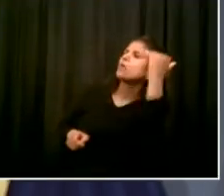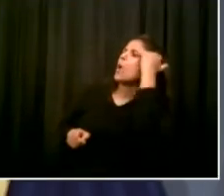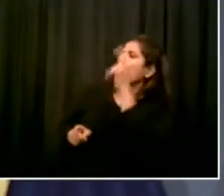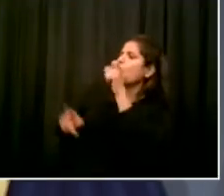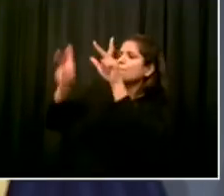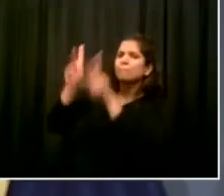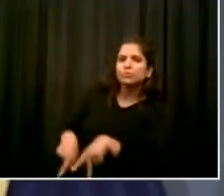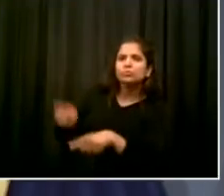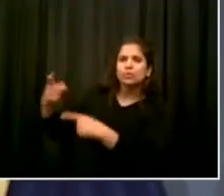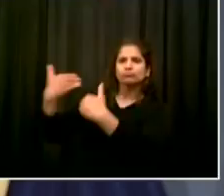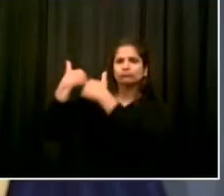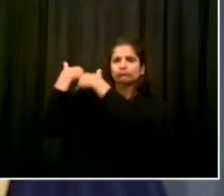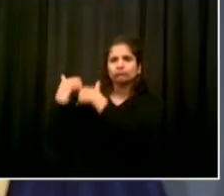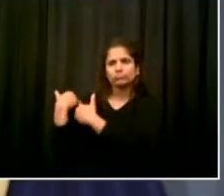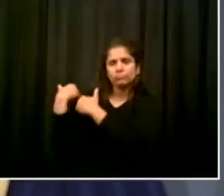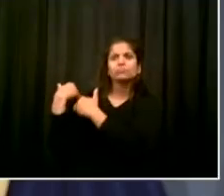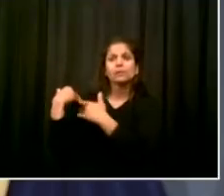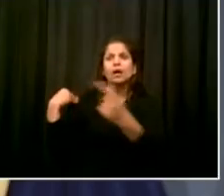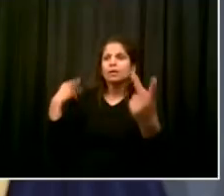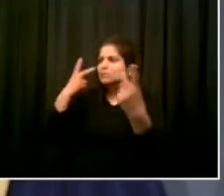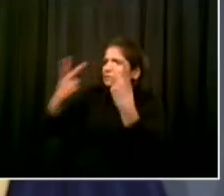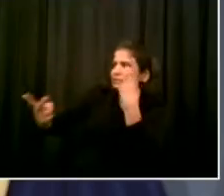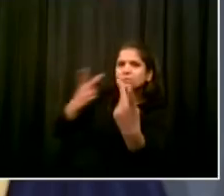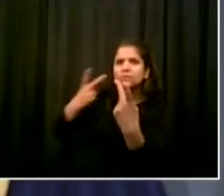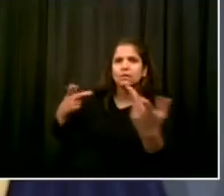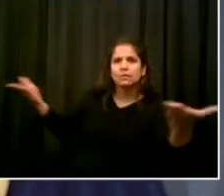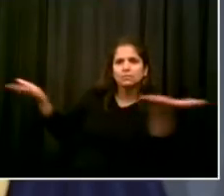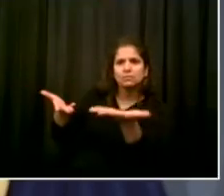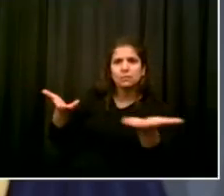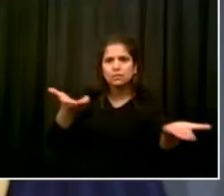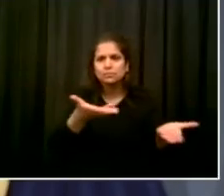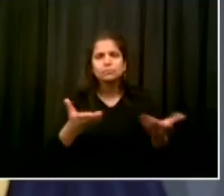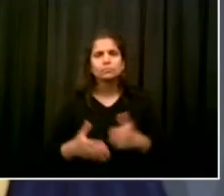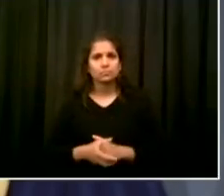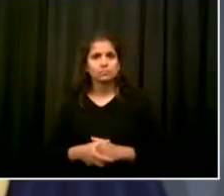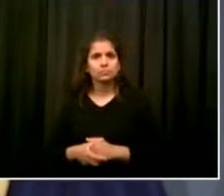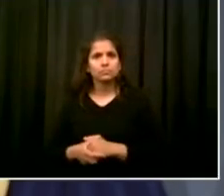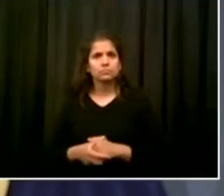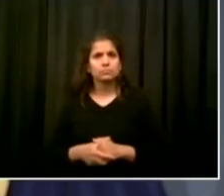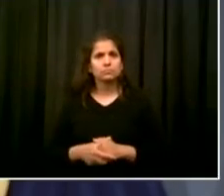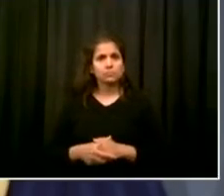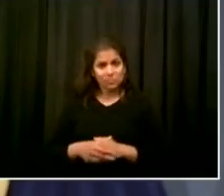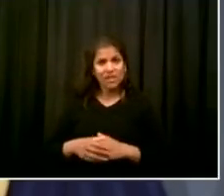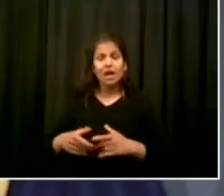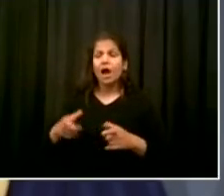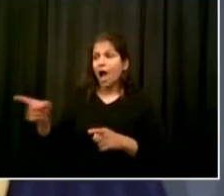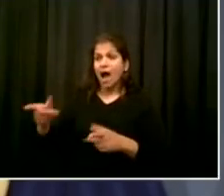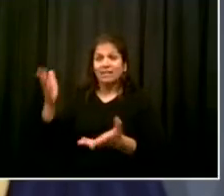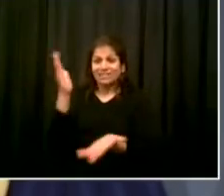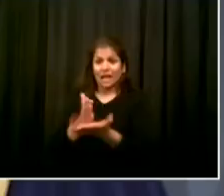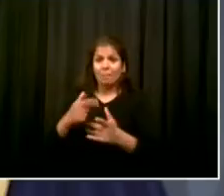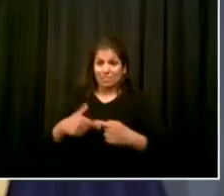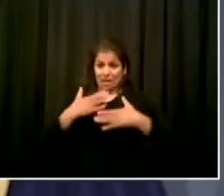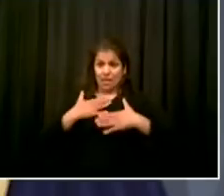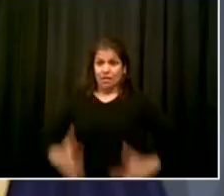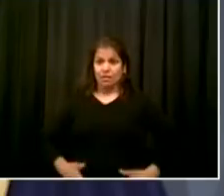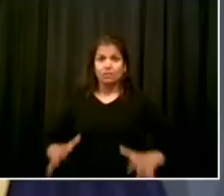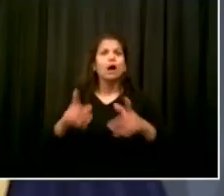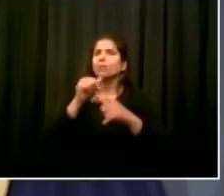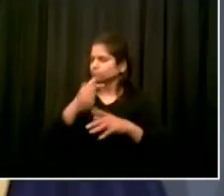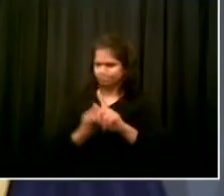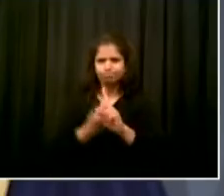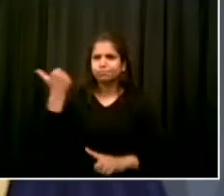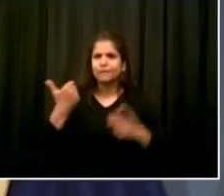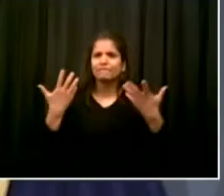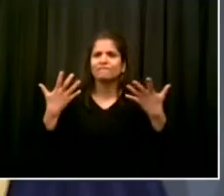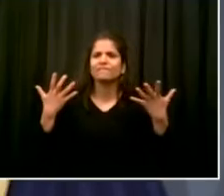think de-escalation training, the retraining of the entire police force got the attention it deserved. I don't think neighborhood policing and all